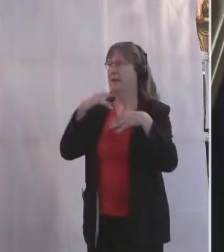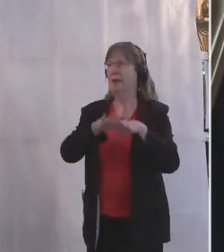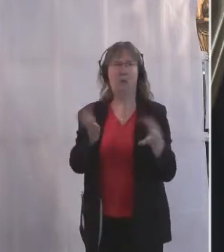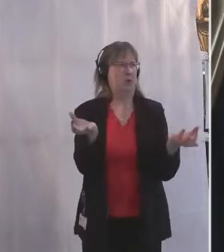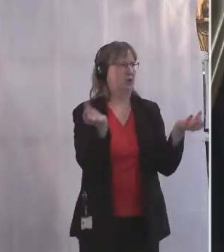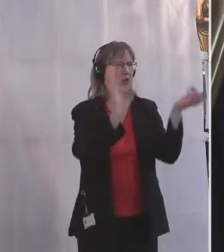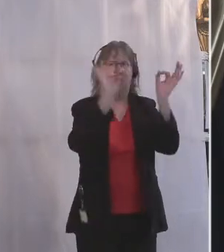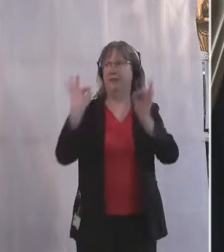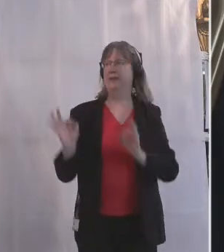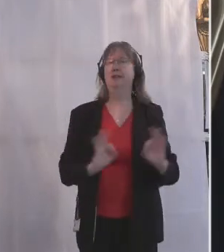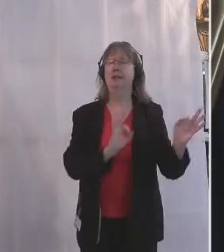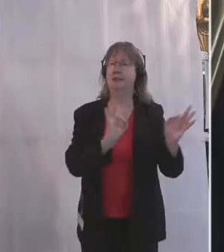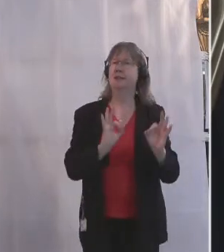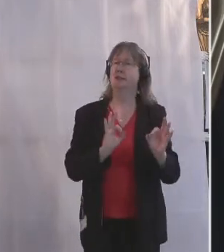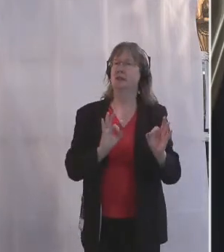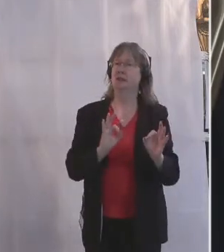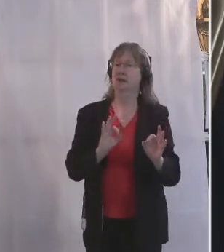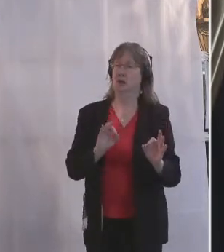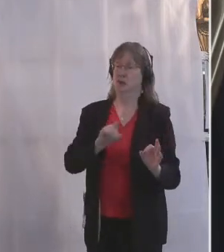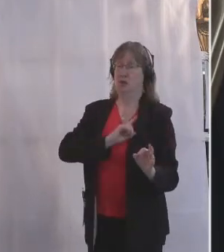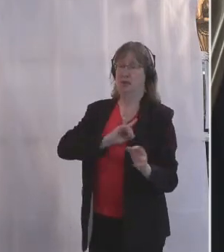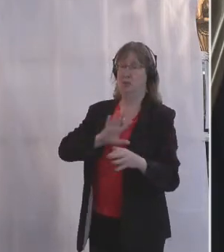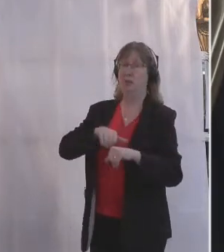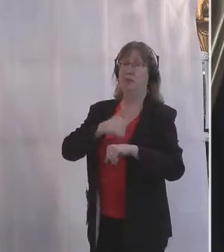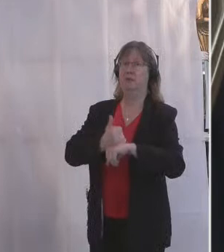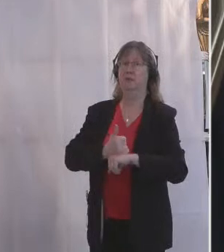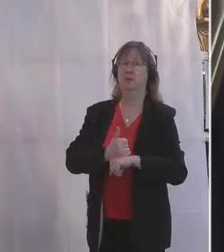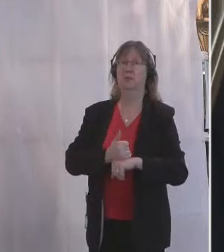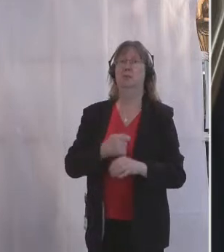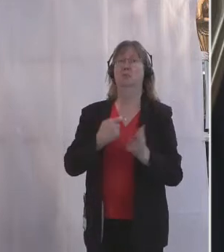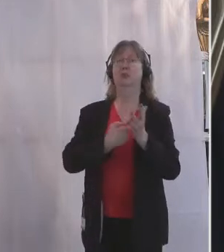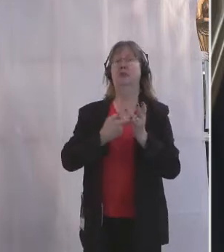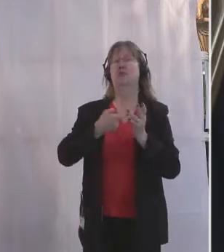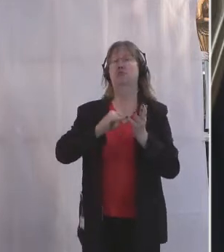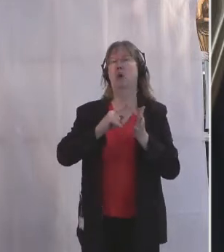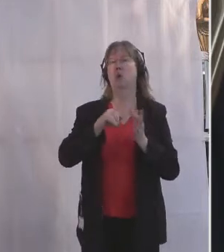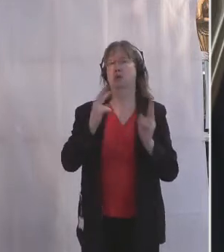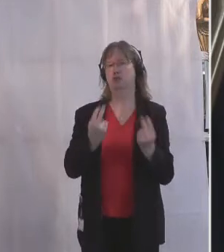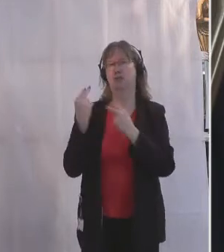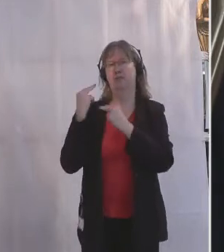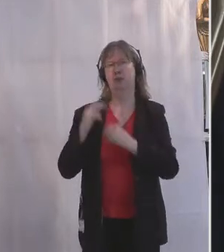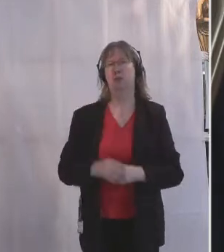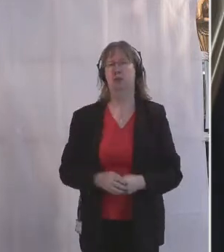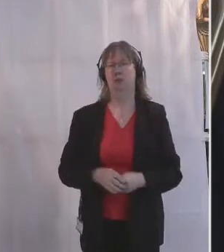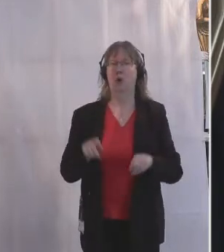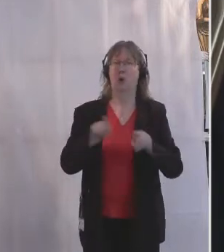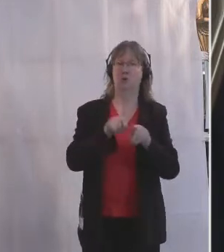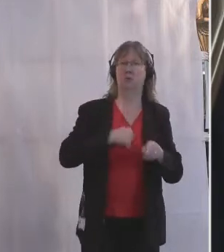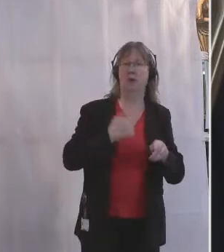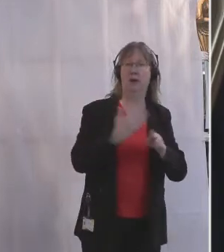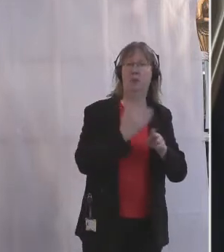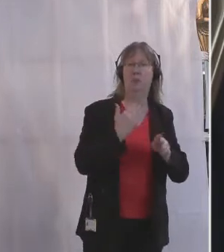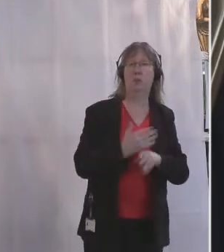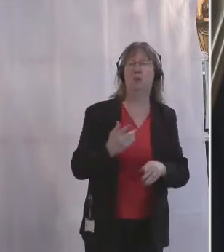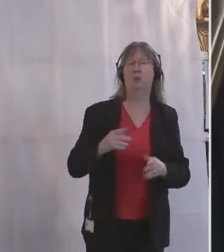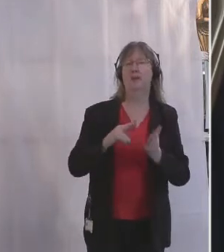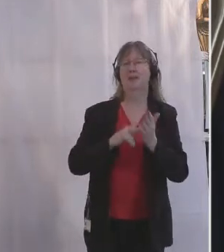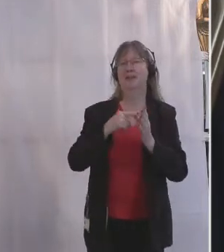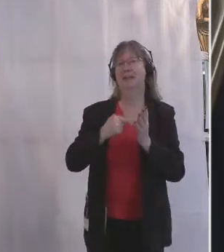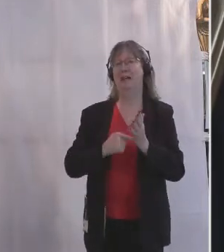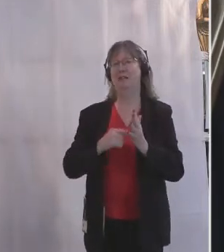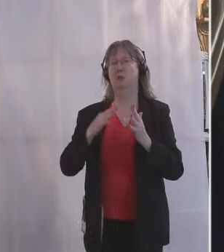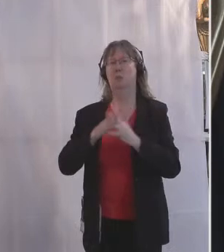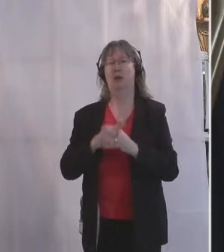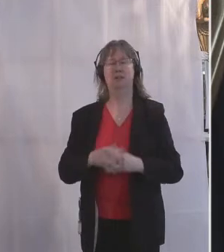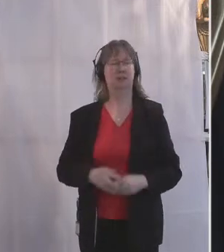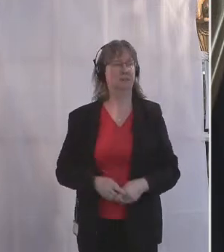we're trying to break down some of that with the work that we're doing with the Rose Review and with my work within NatWest. And it's interesting, Yvonne, because actually